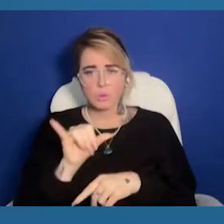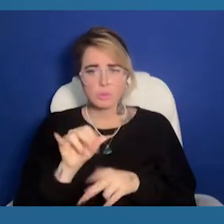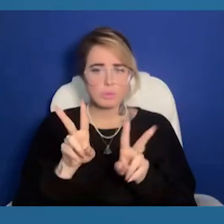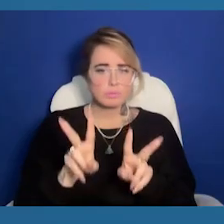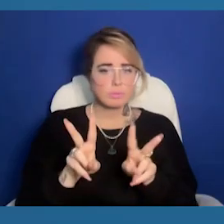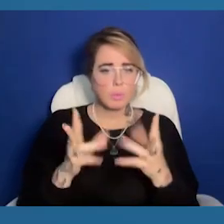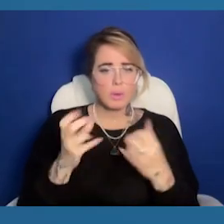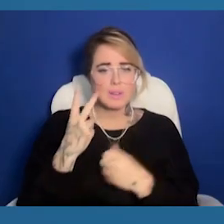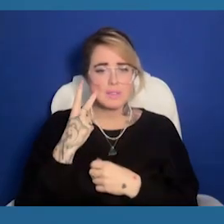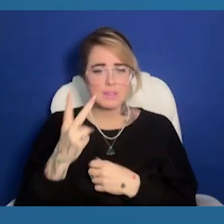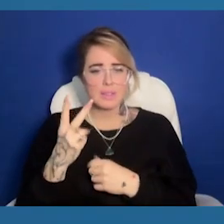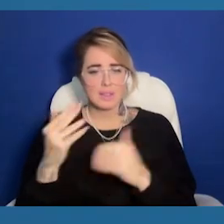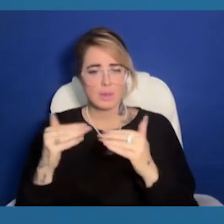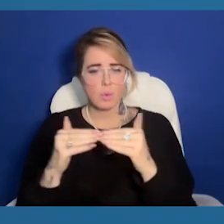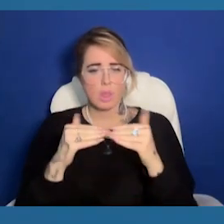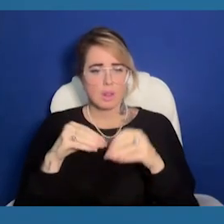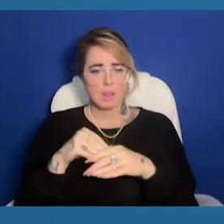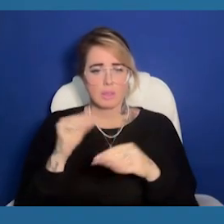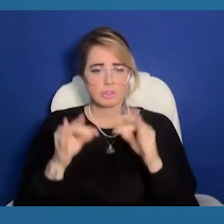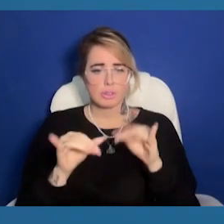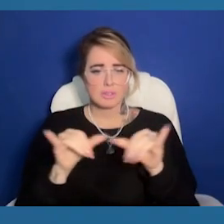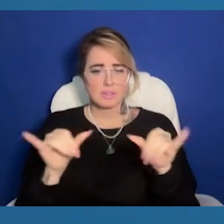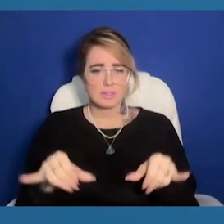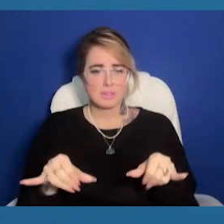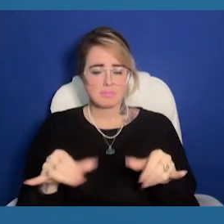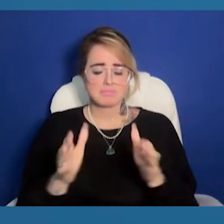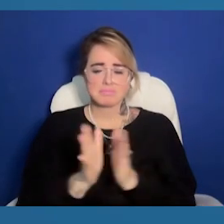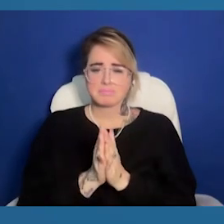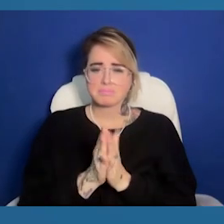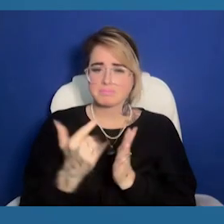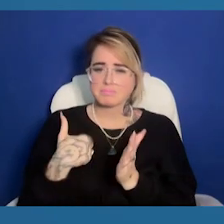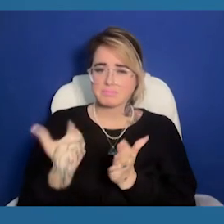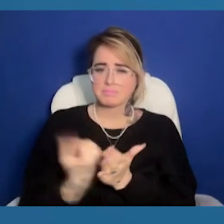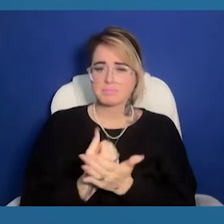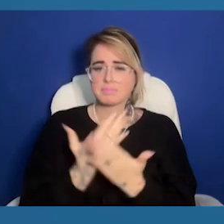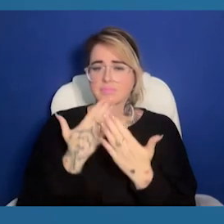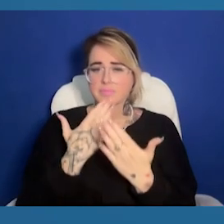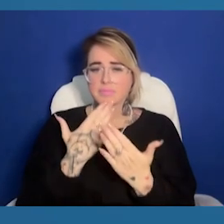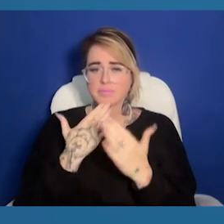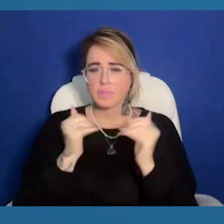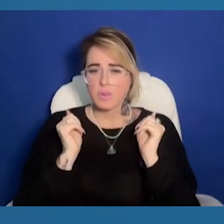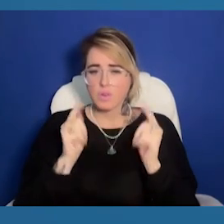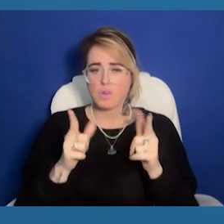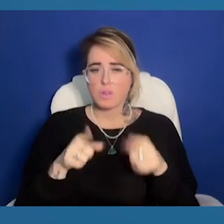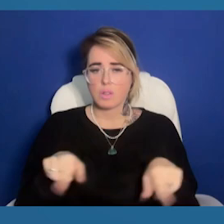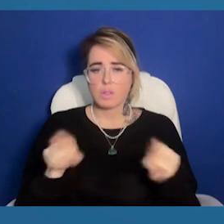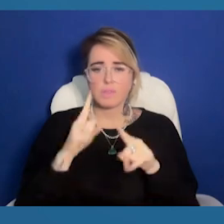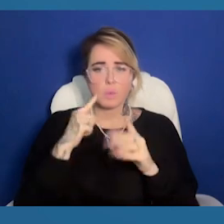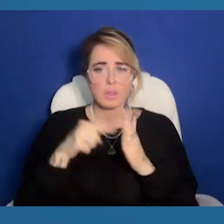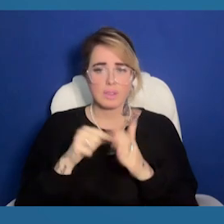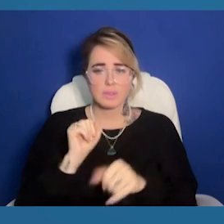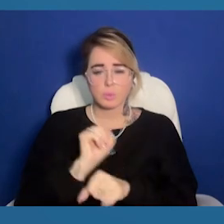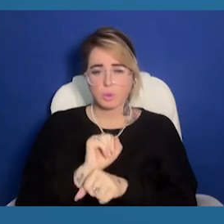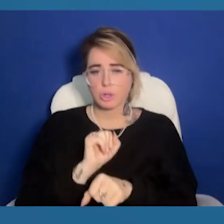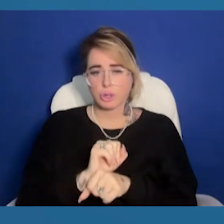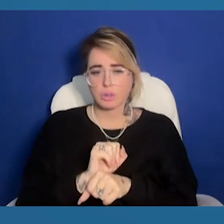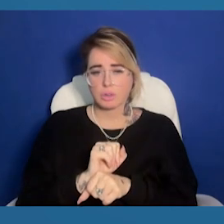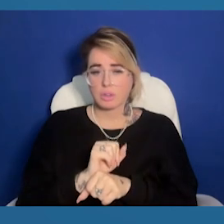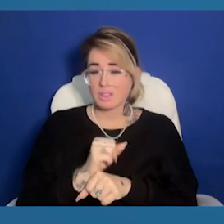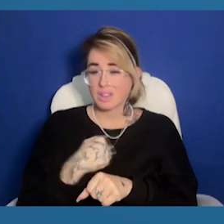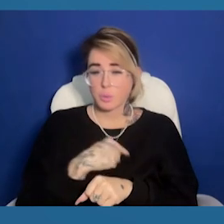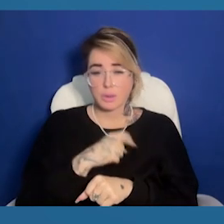in the justice system. And so I really thank everyone for this work that needs to